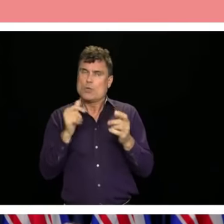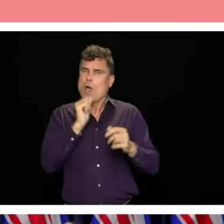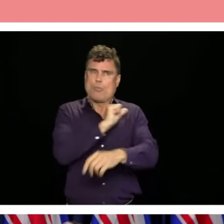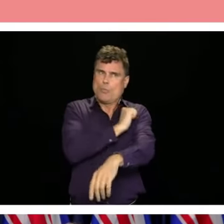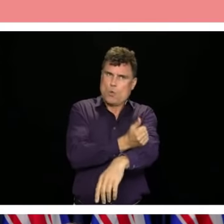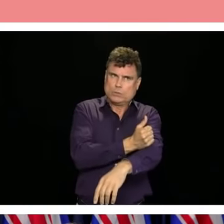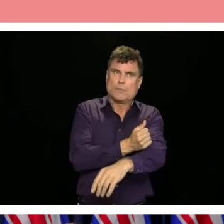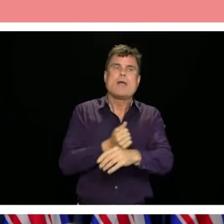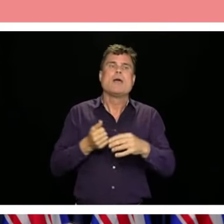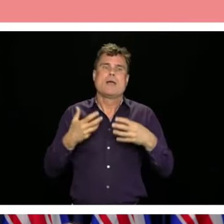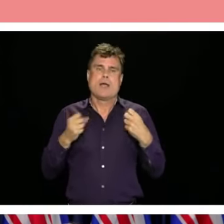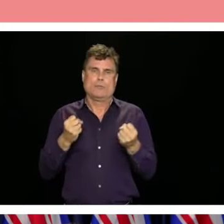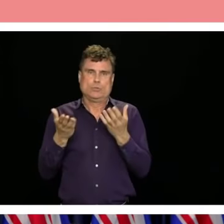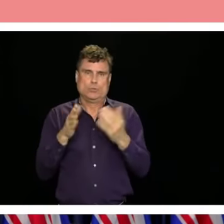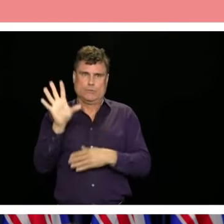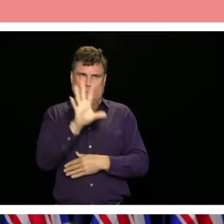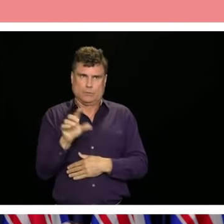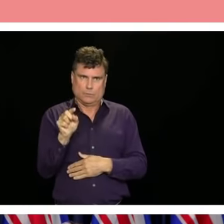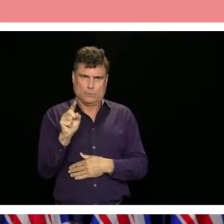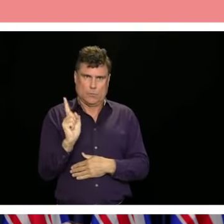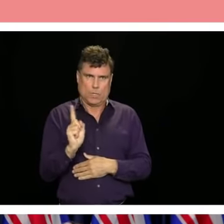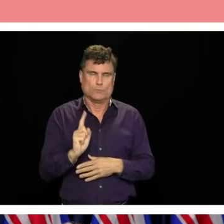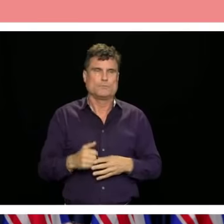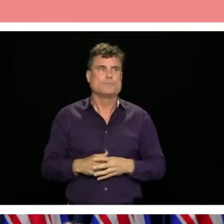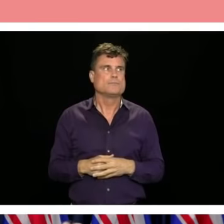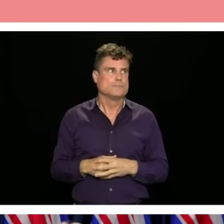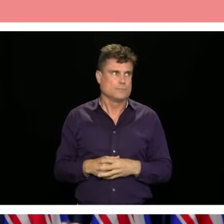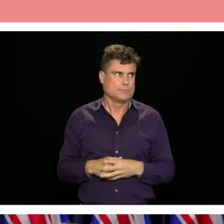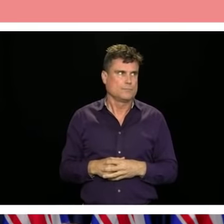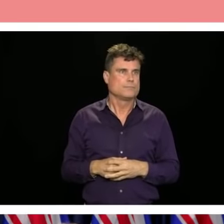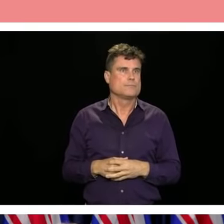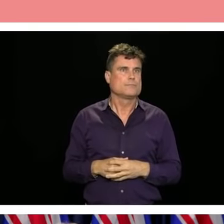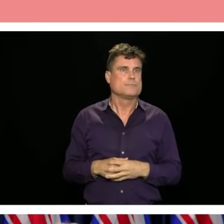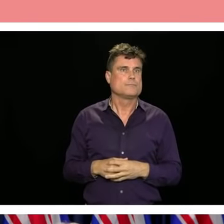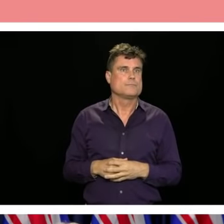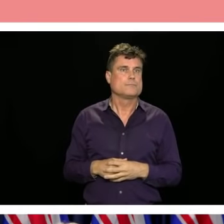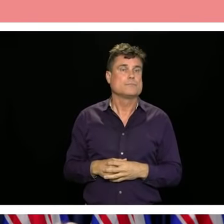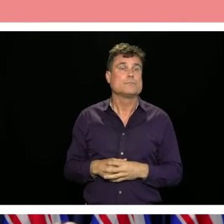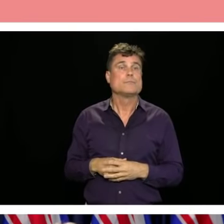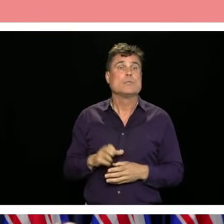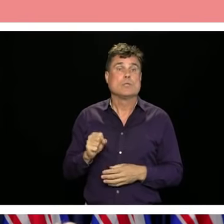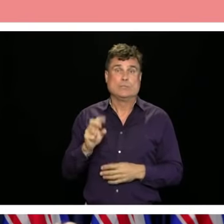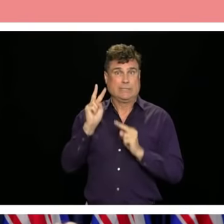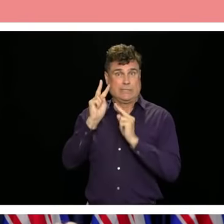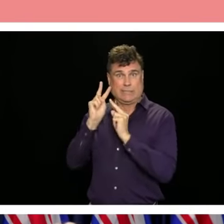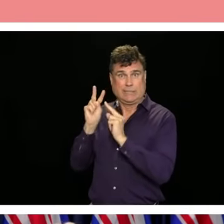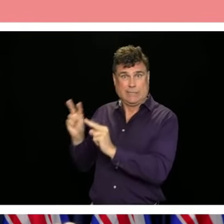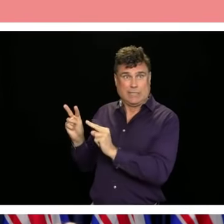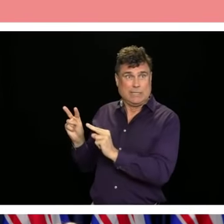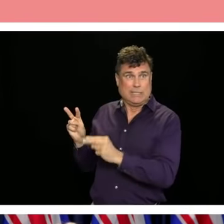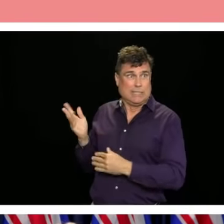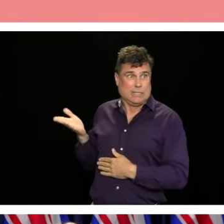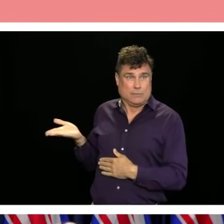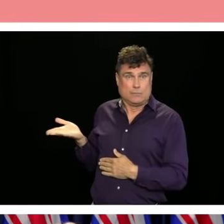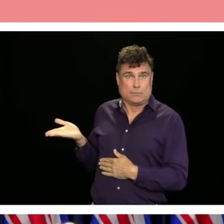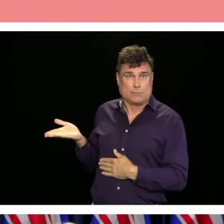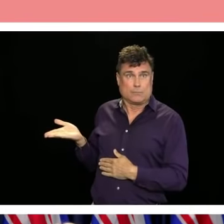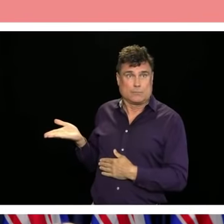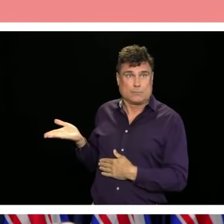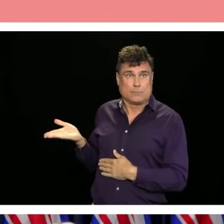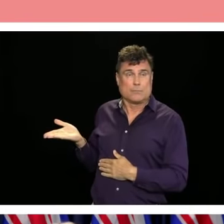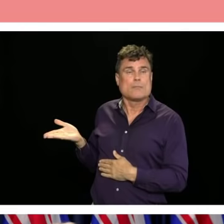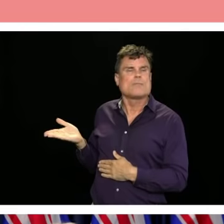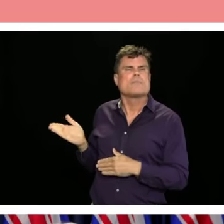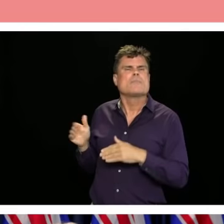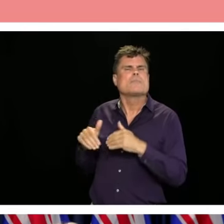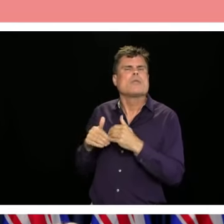I know many people would like. And we are working on how we can present this data in a way that gives you a better representation of